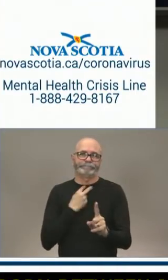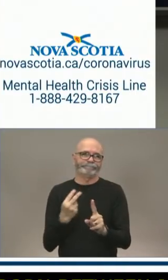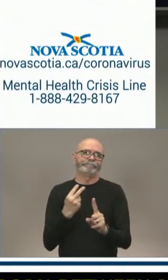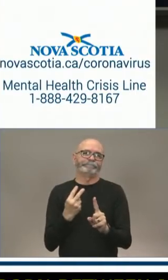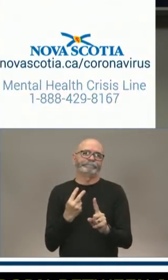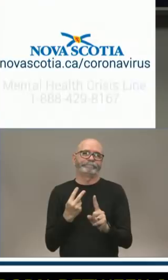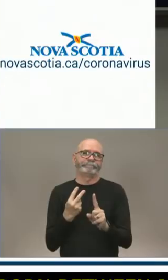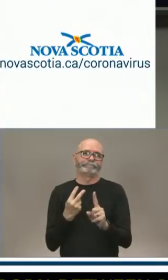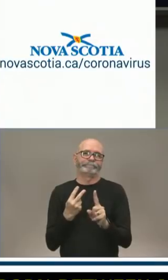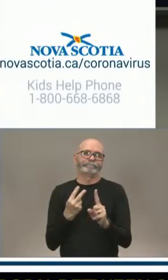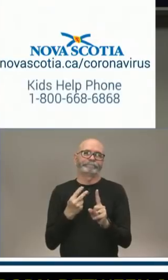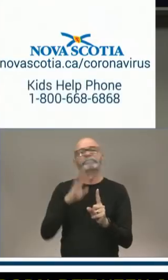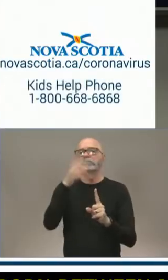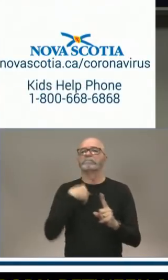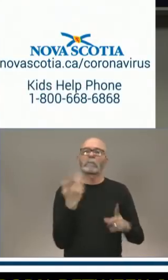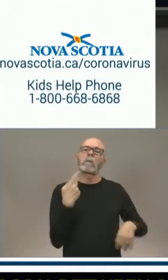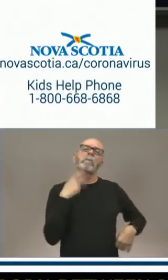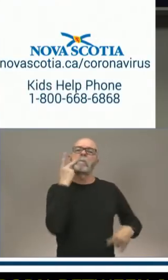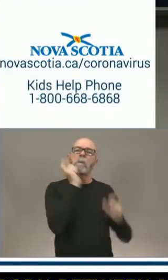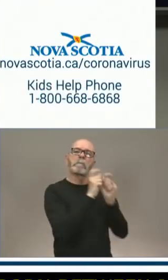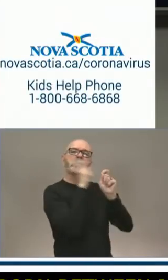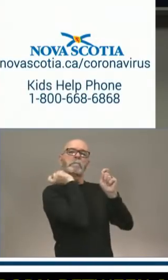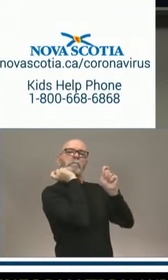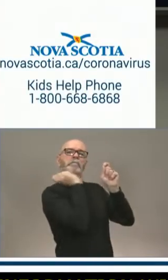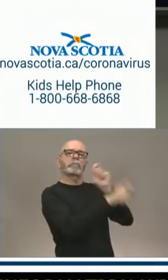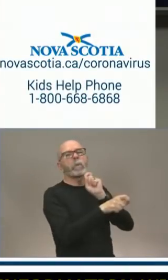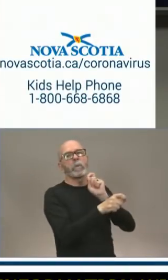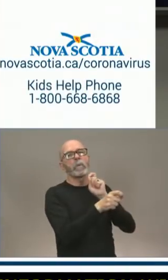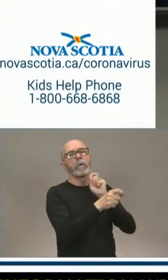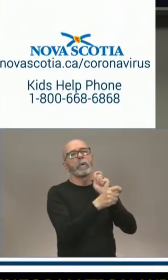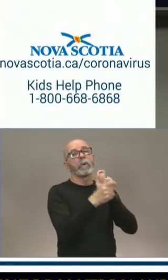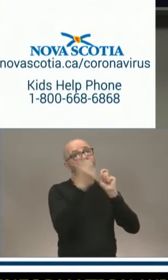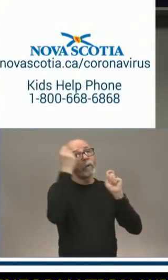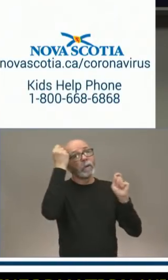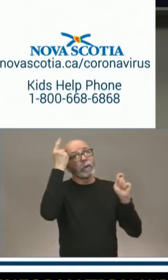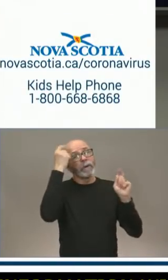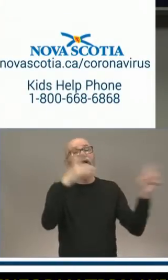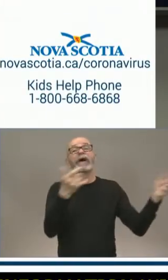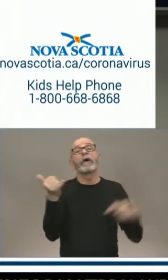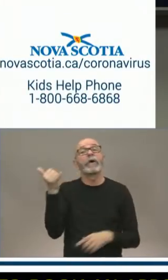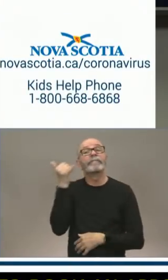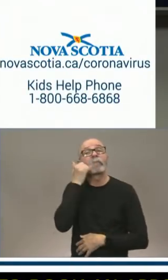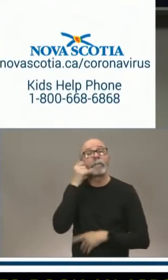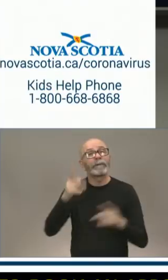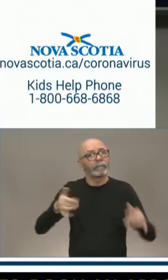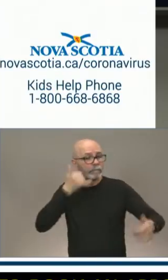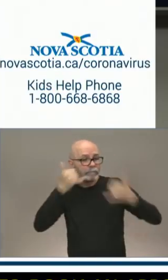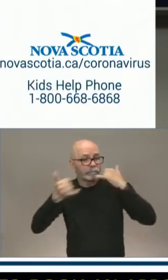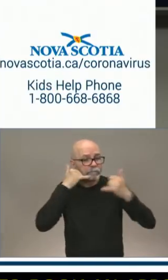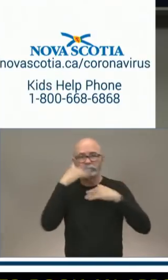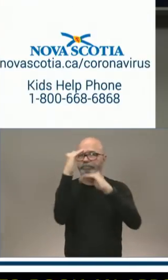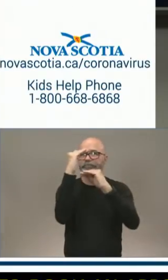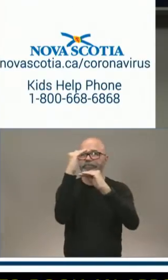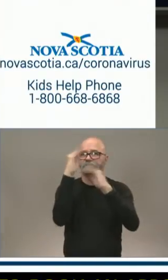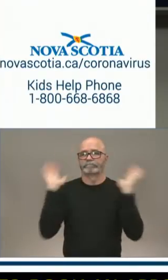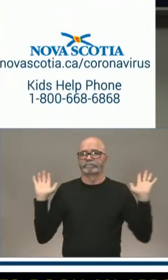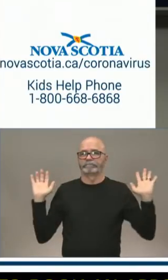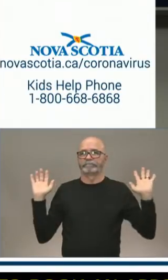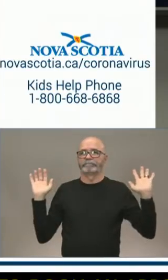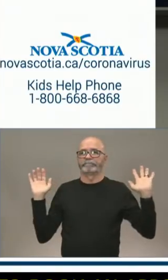book an appointment, please know that there are a limited number of lines available. You'll either be placed on hold if the lines are